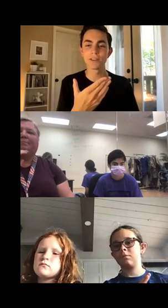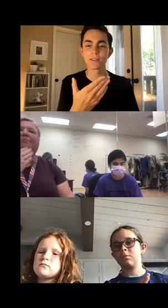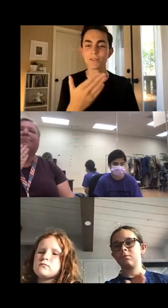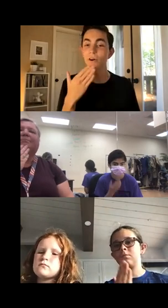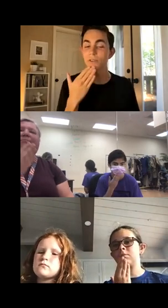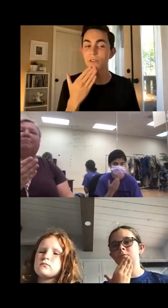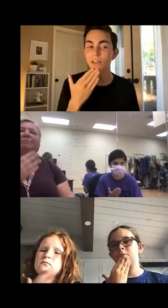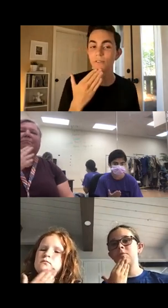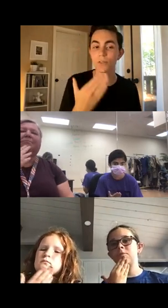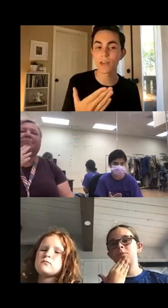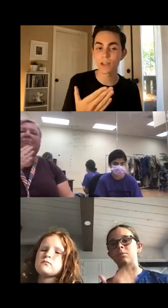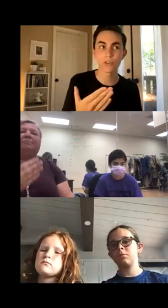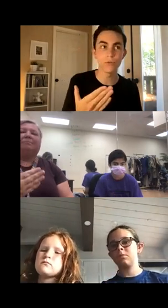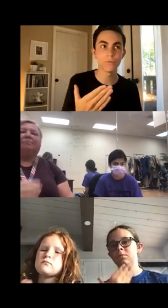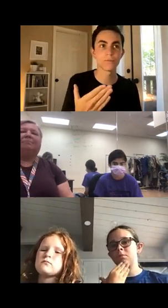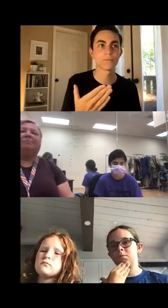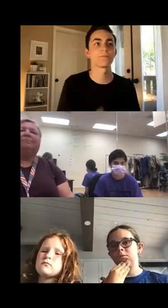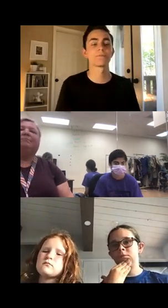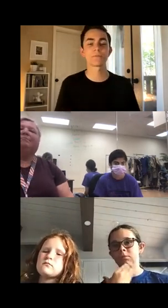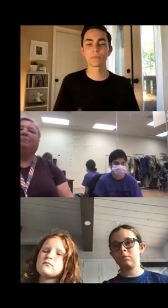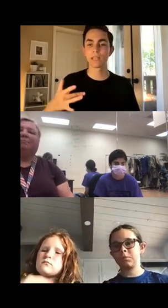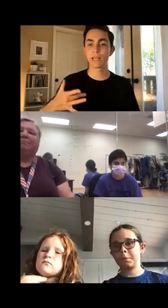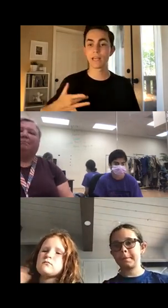Good. Also the sign for thank you.